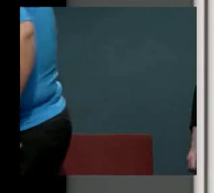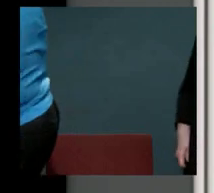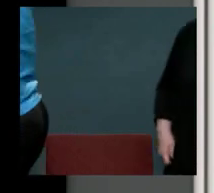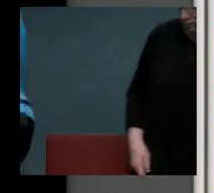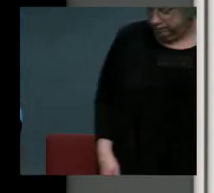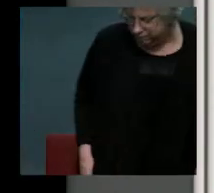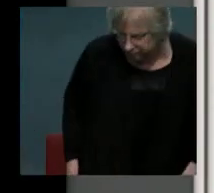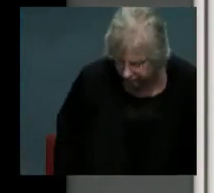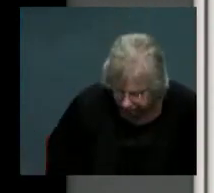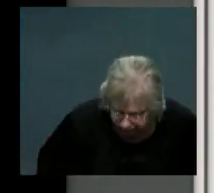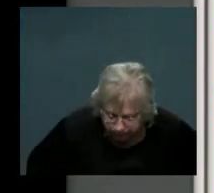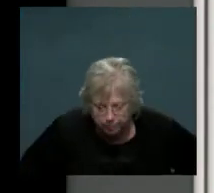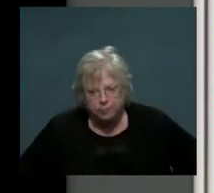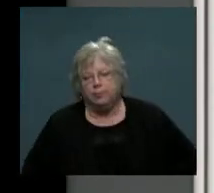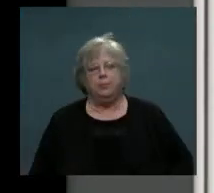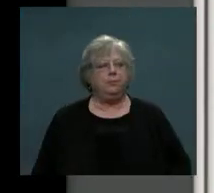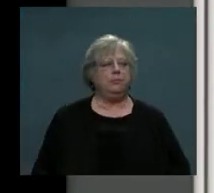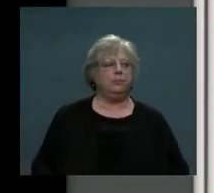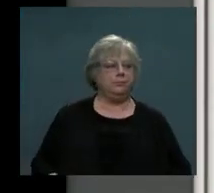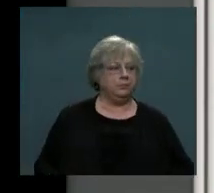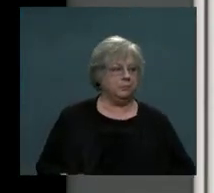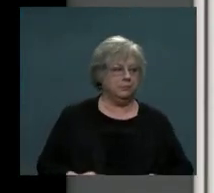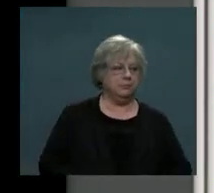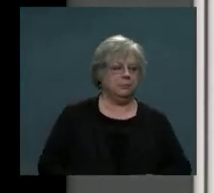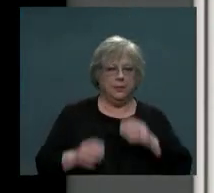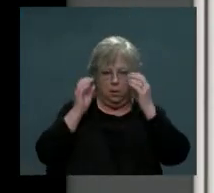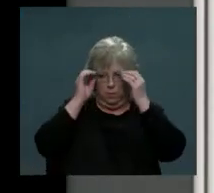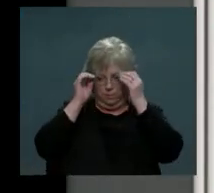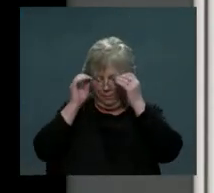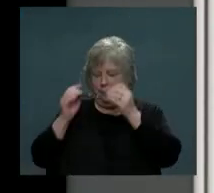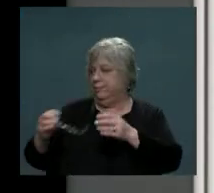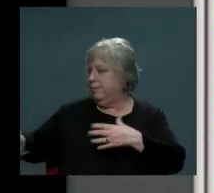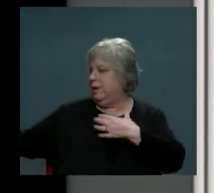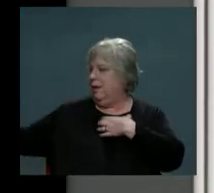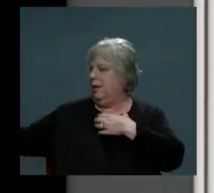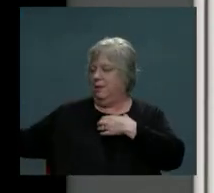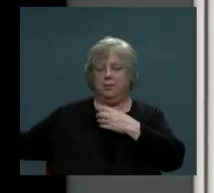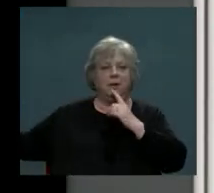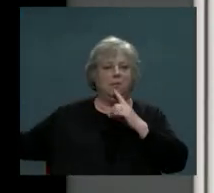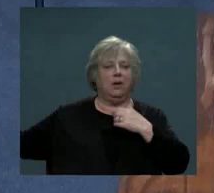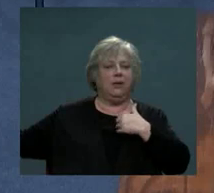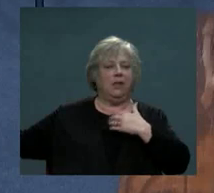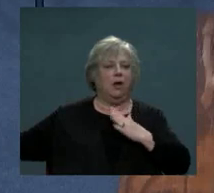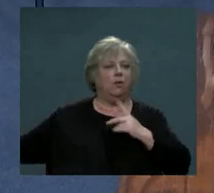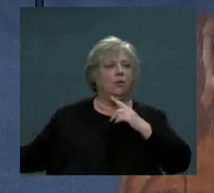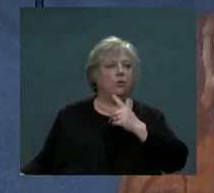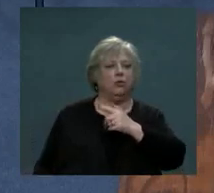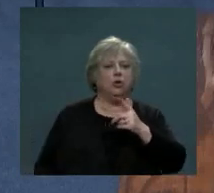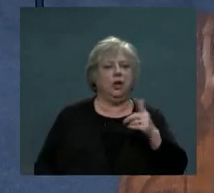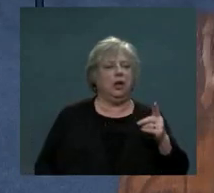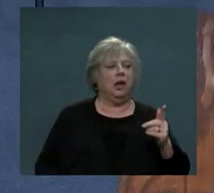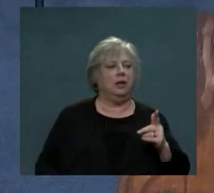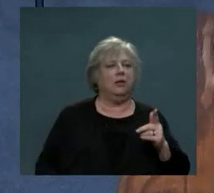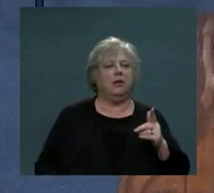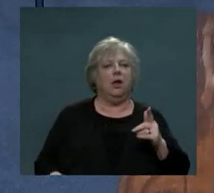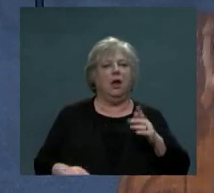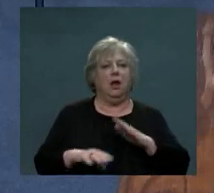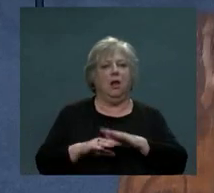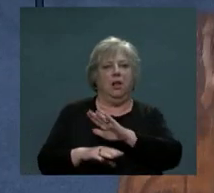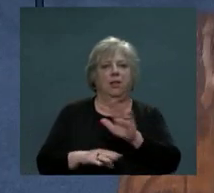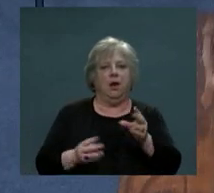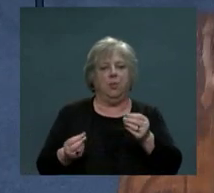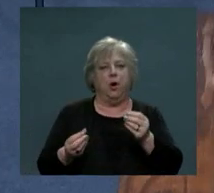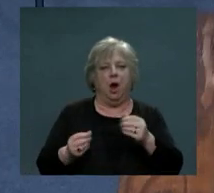Well, the complaint was that the owners of the property were shooting guns out in the on their